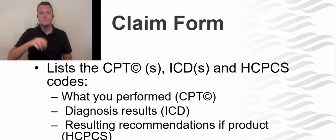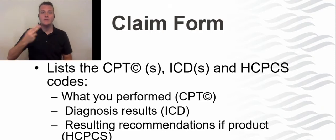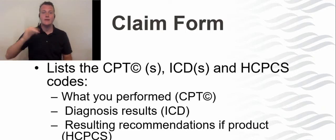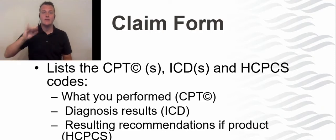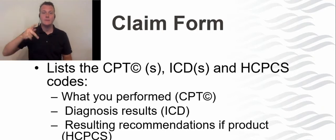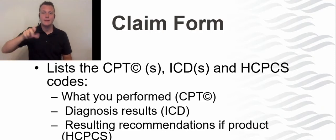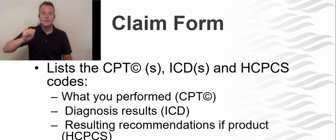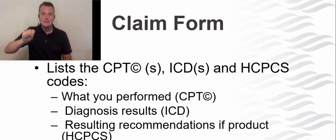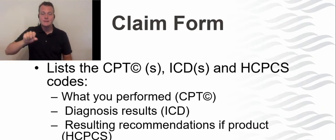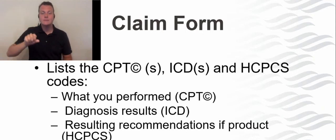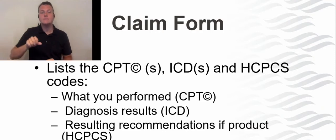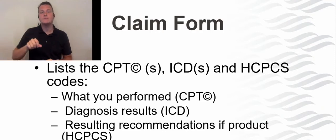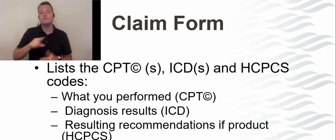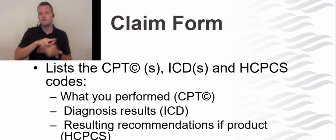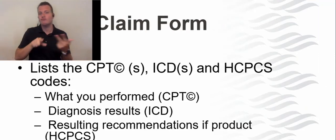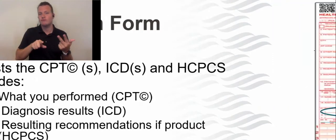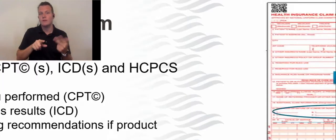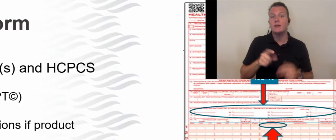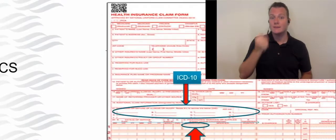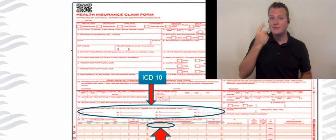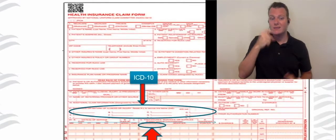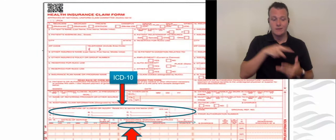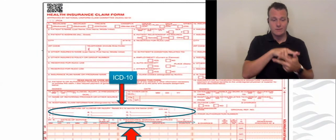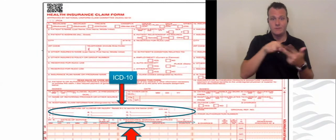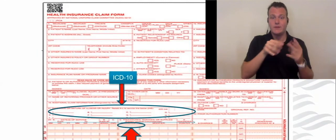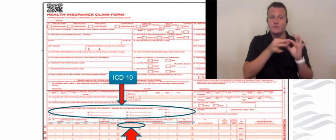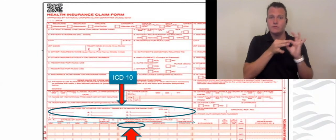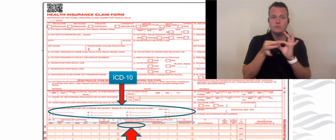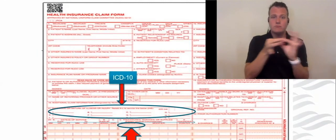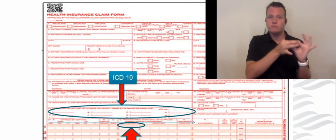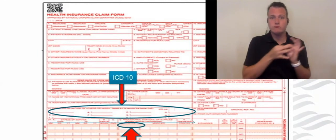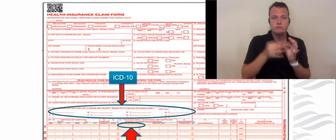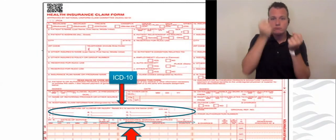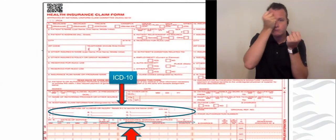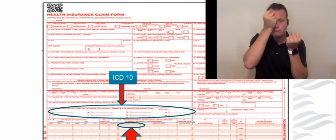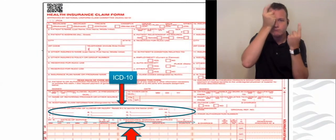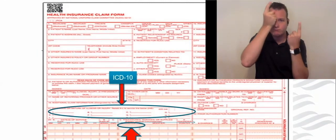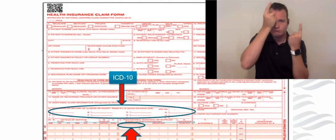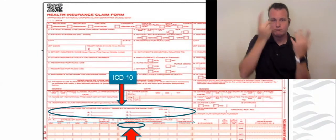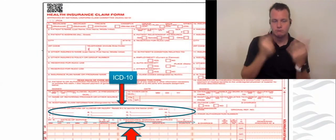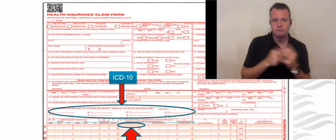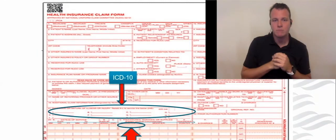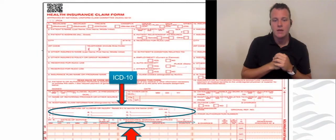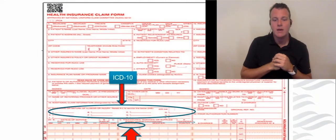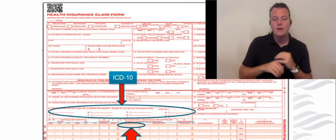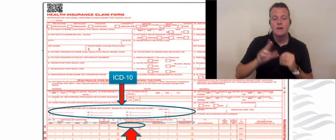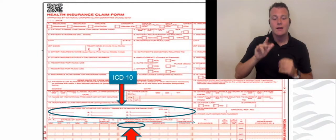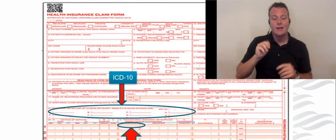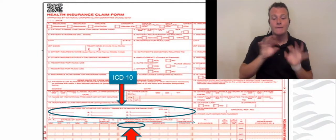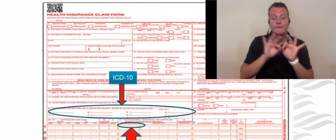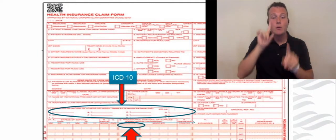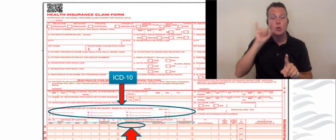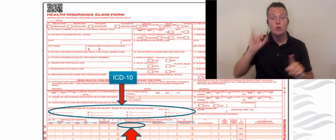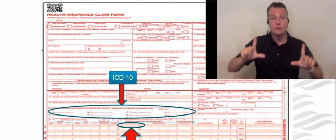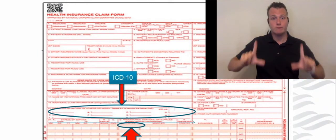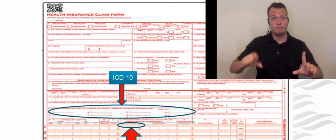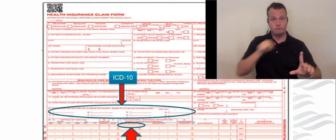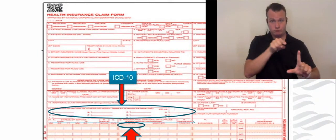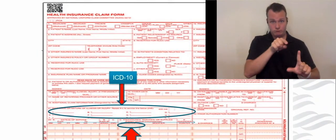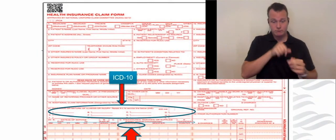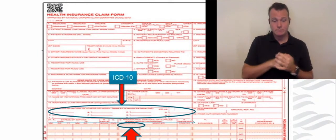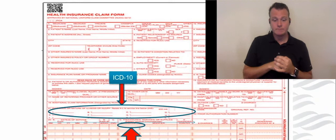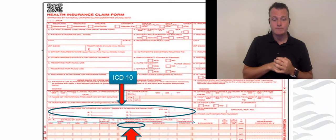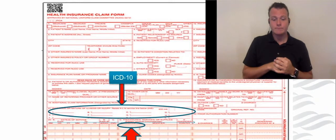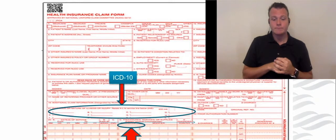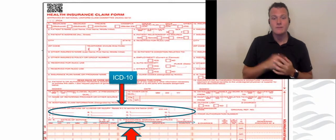codes, and again, they have to be all tied together and make sense. This is what the claim form looks like. So you see